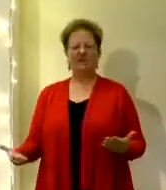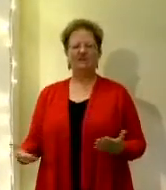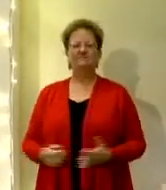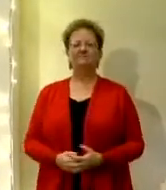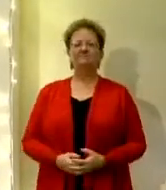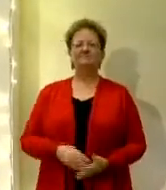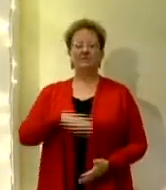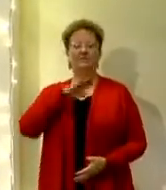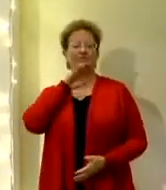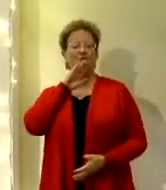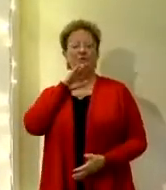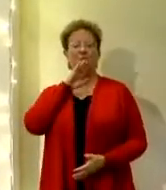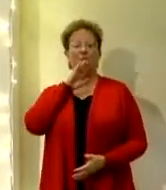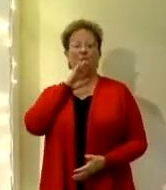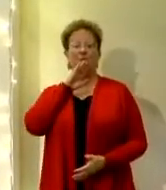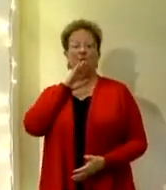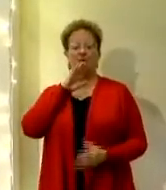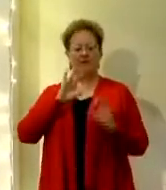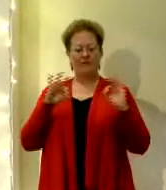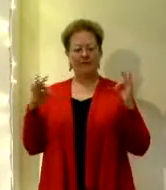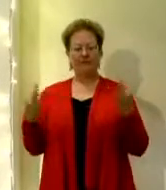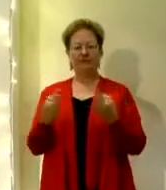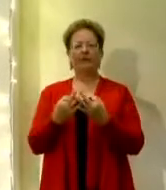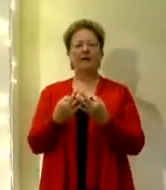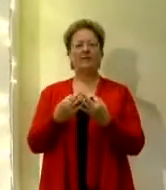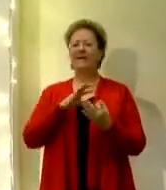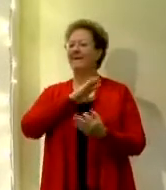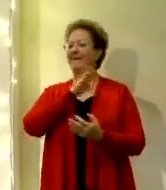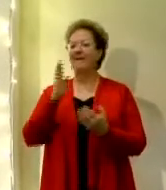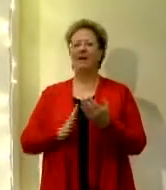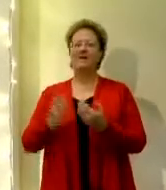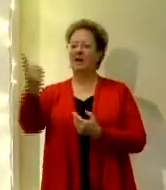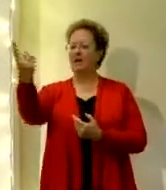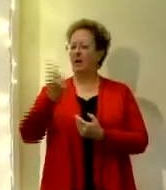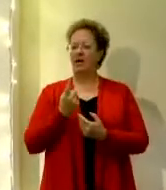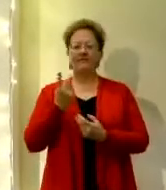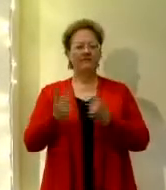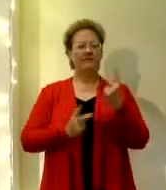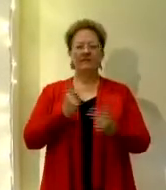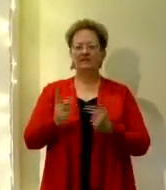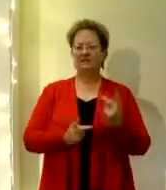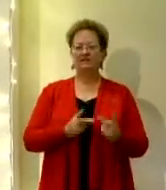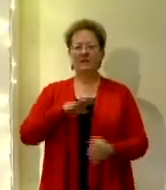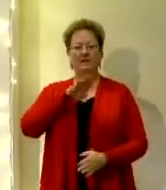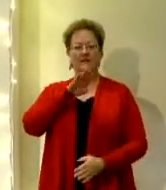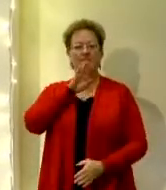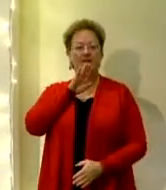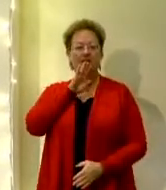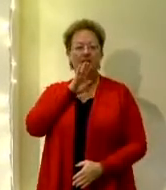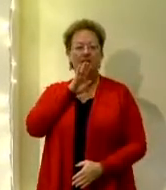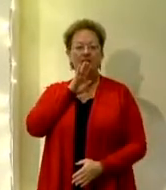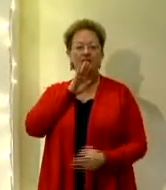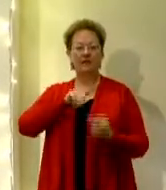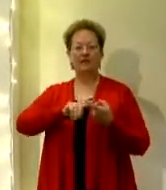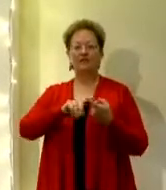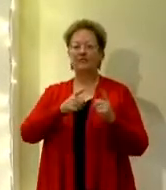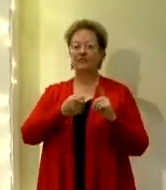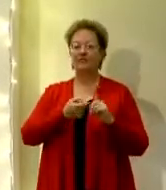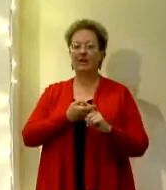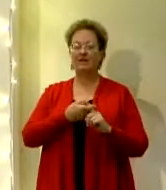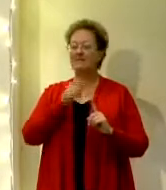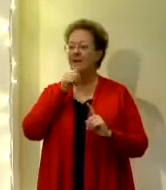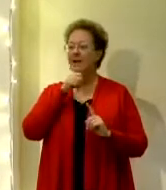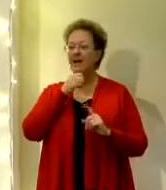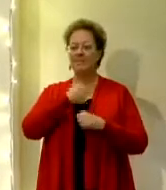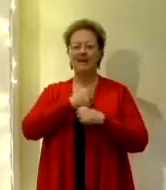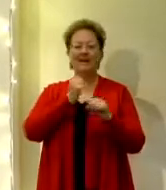the frustration she had with her family who never came to see her. She talked about the frustration she had with her friends who didn't make the